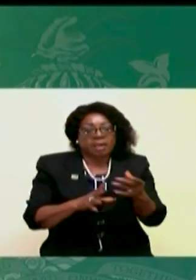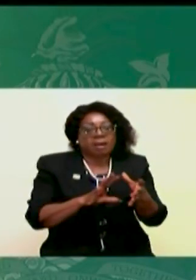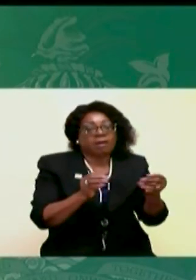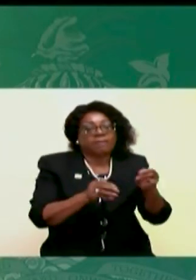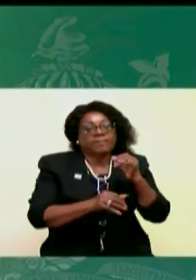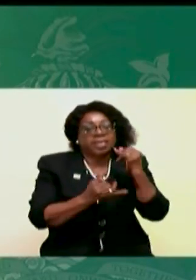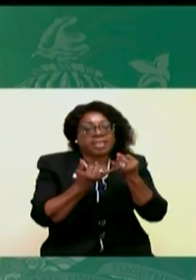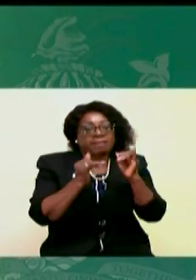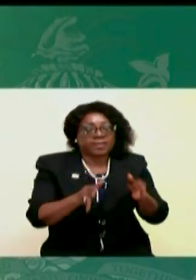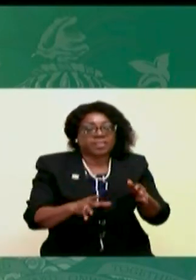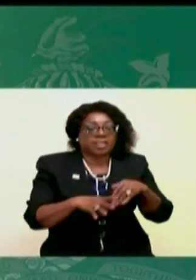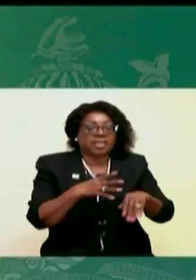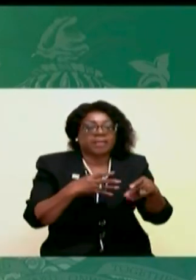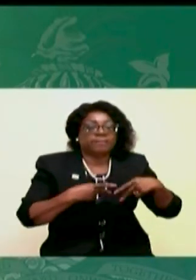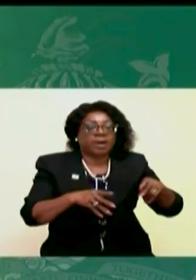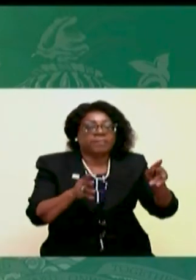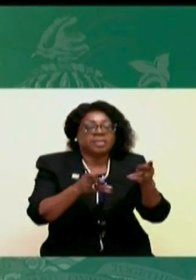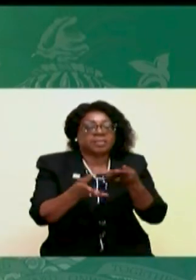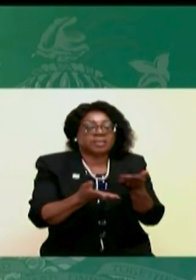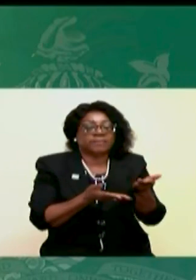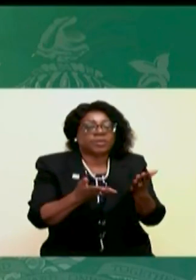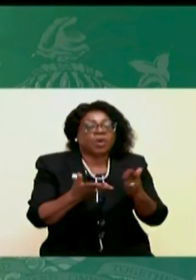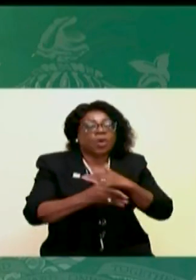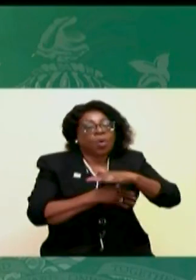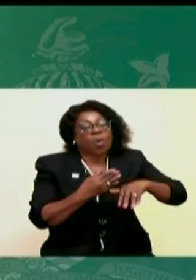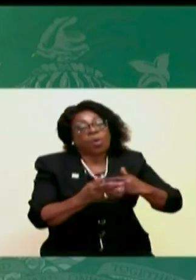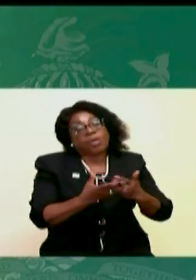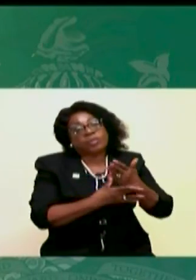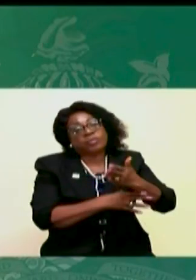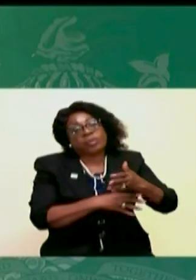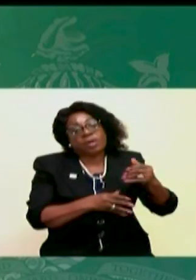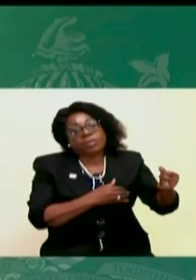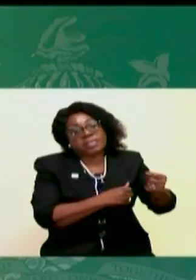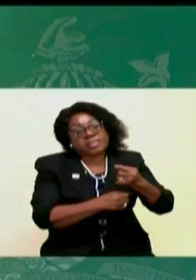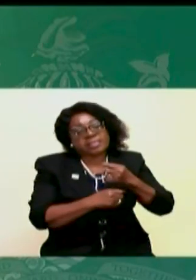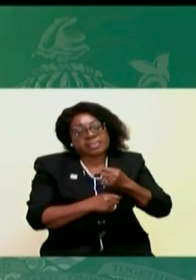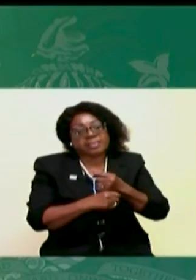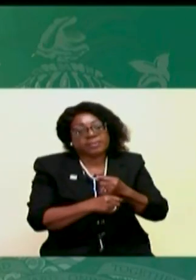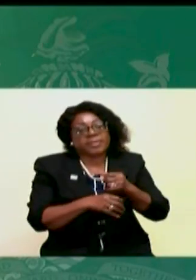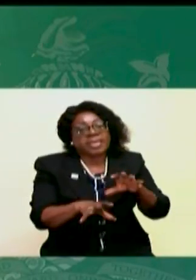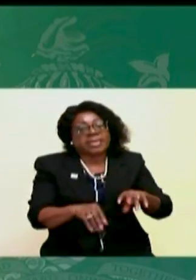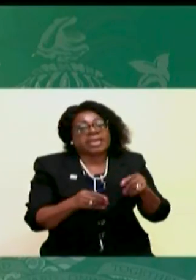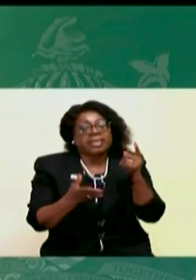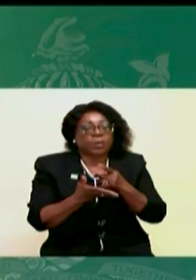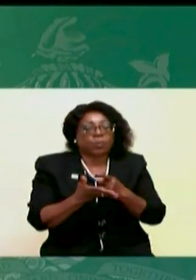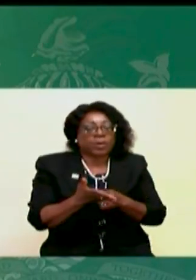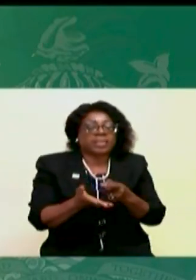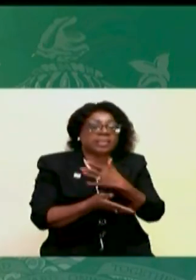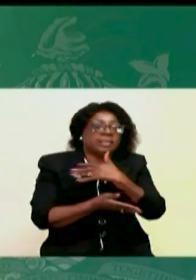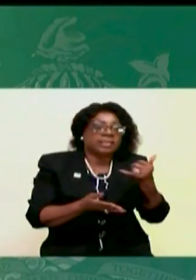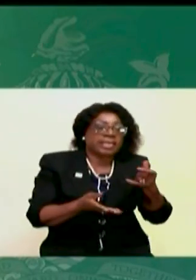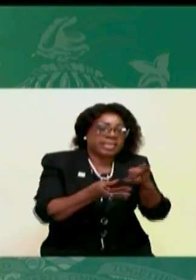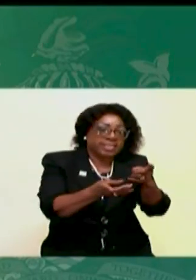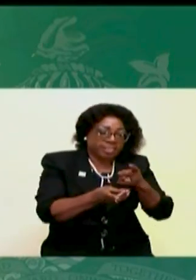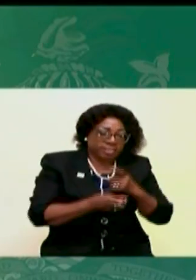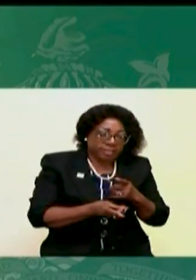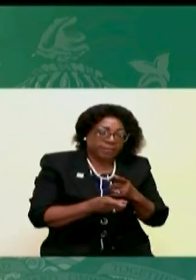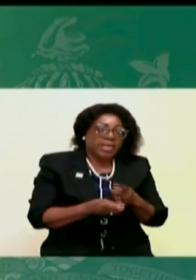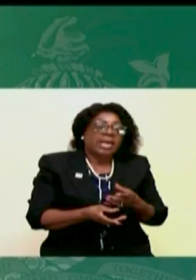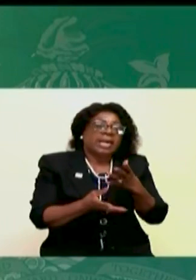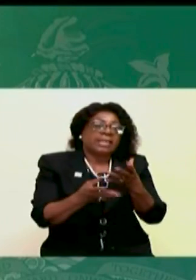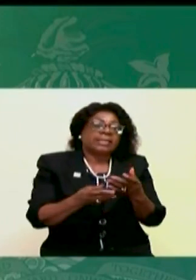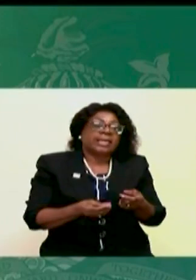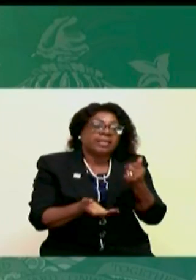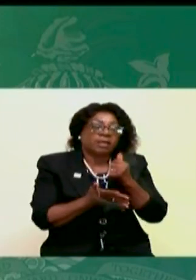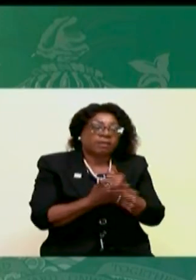individuals in public service all throughout the system, getting what they deserve and getting confirmed. And